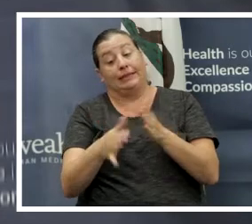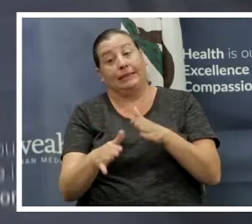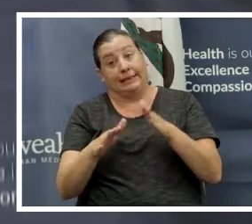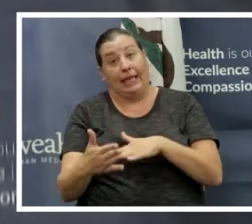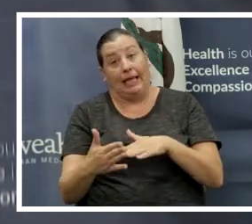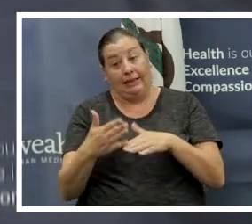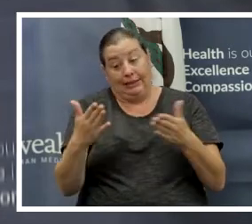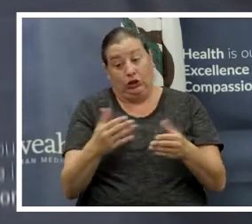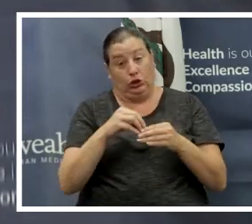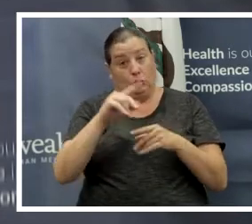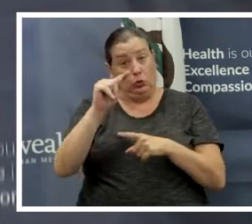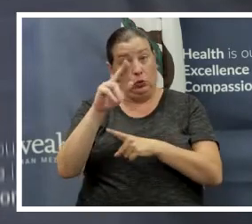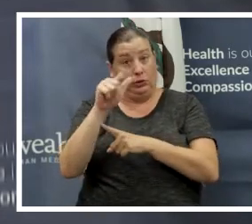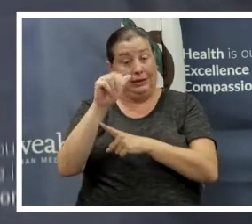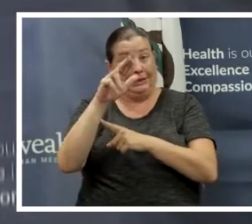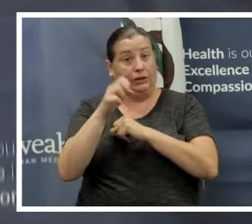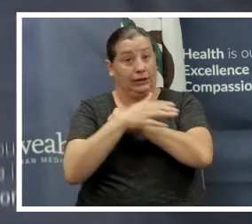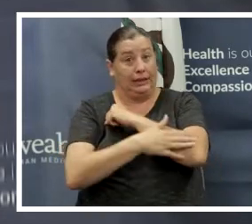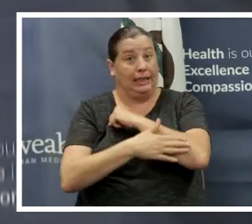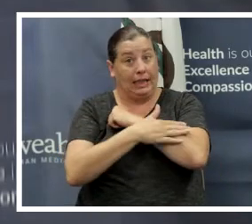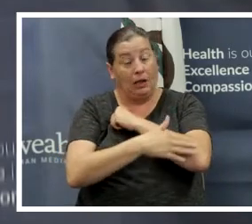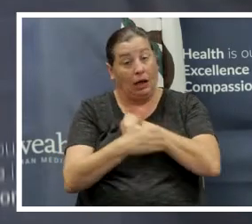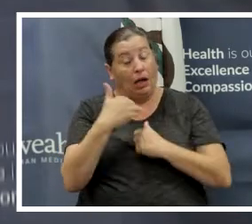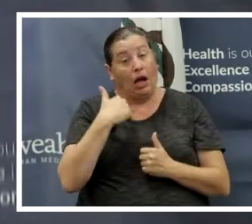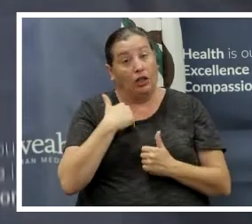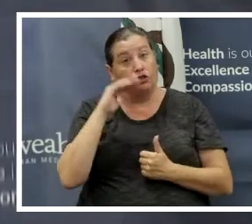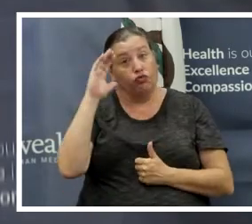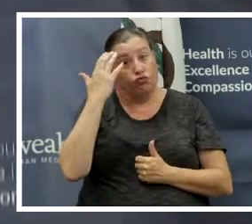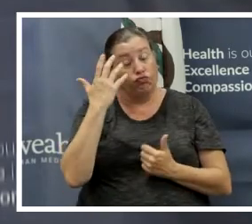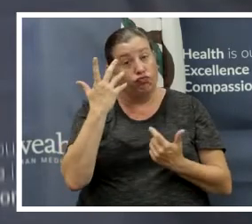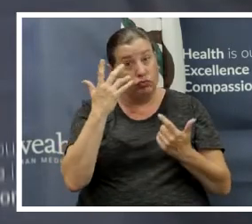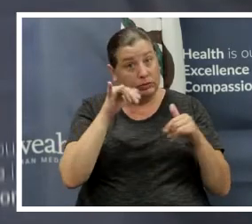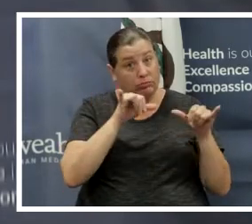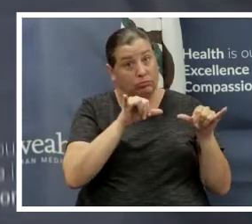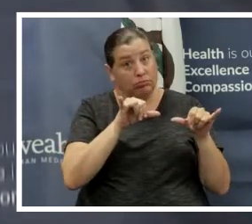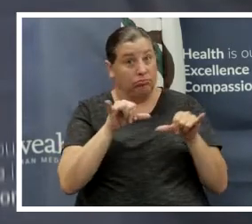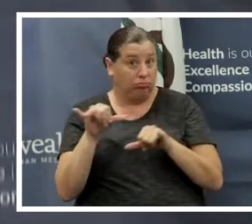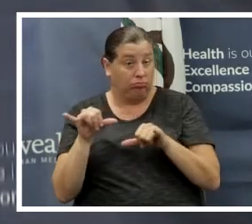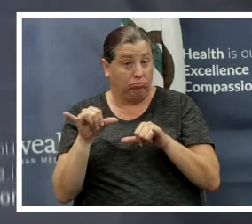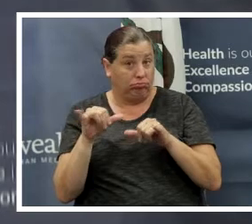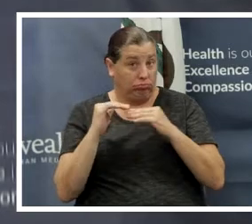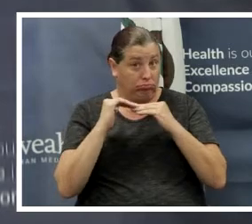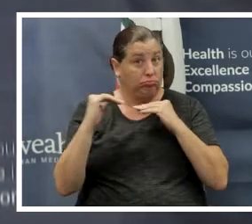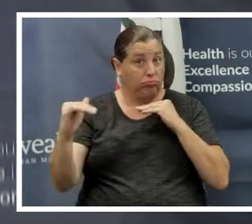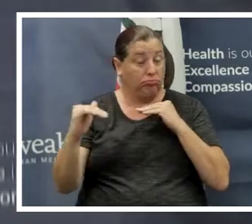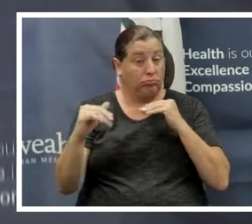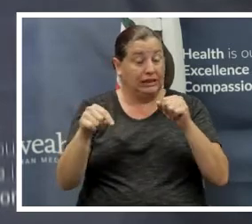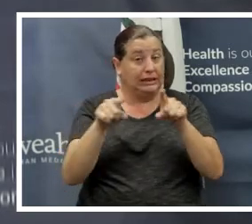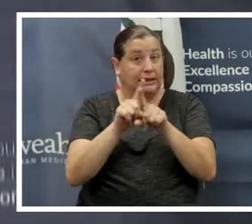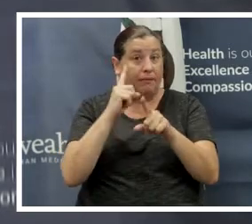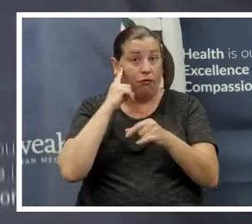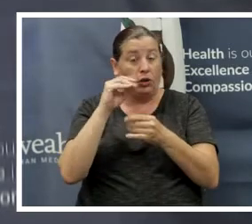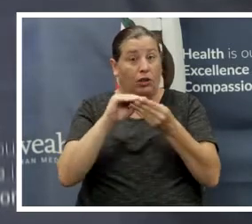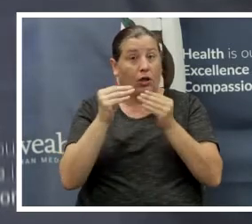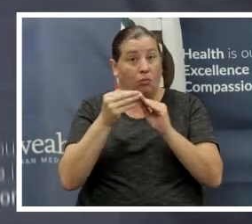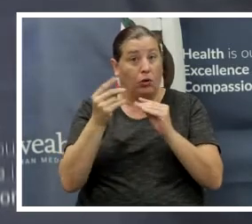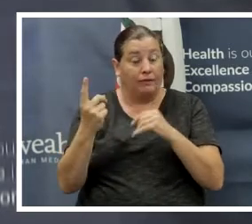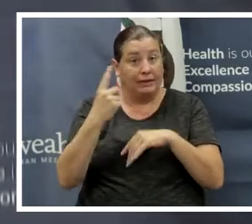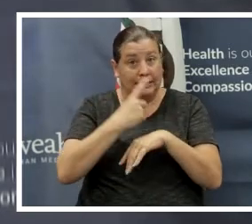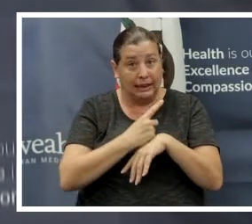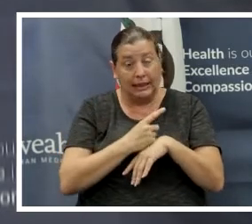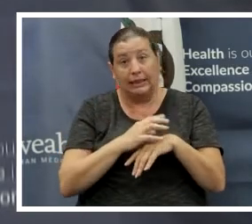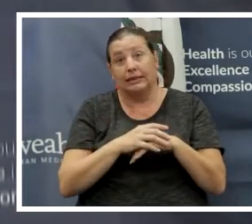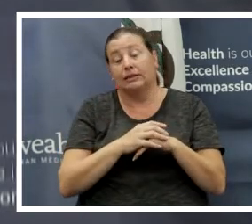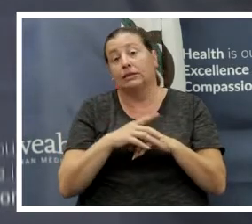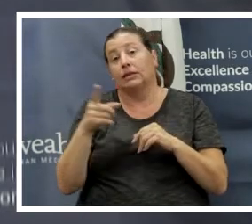Tulare County, has remained relatively the same for a number of days now. Today they reported again that